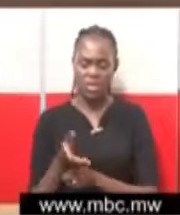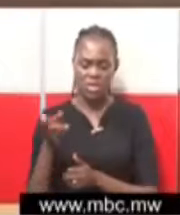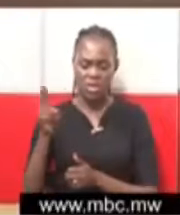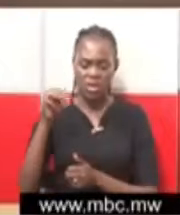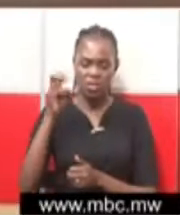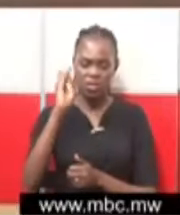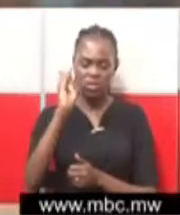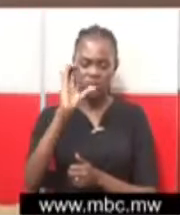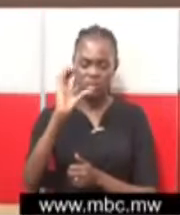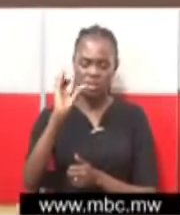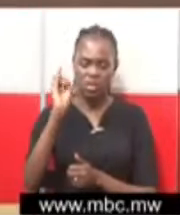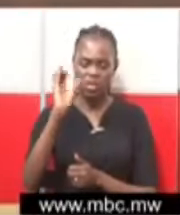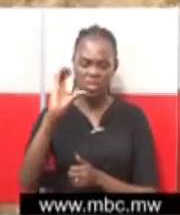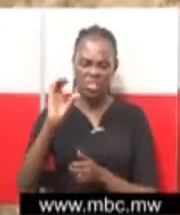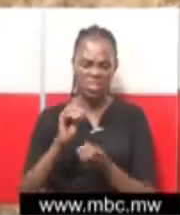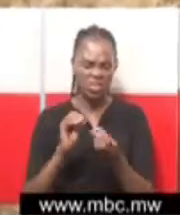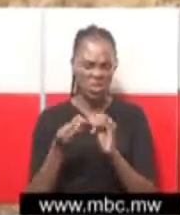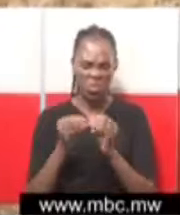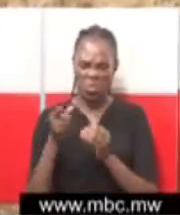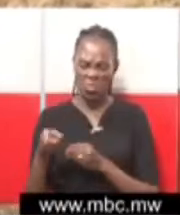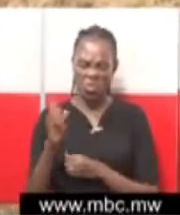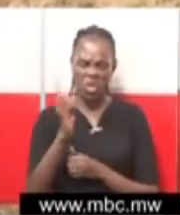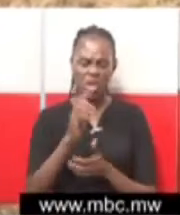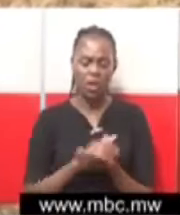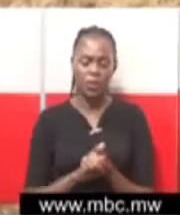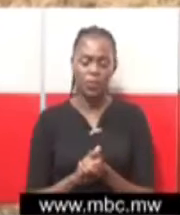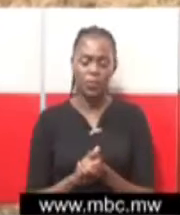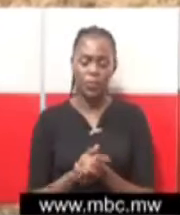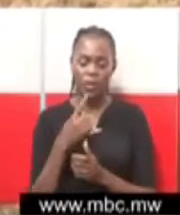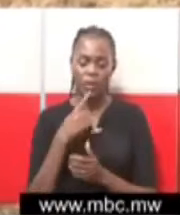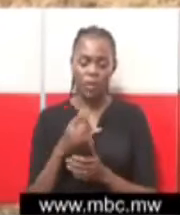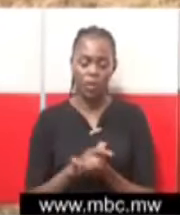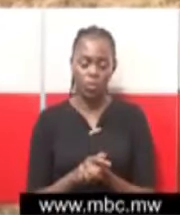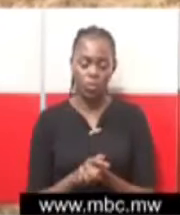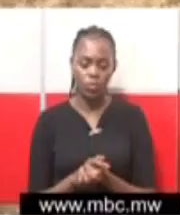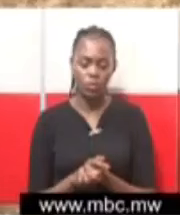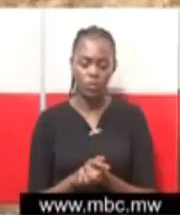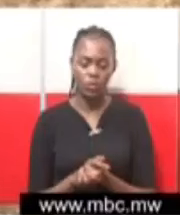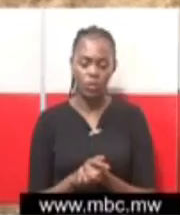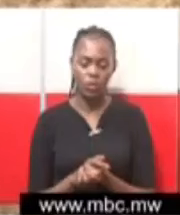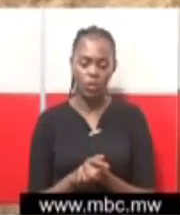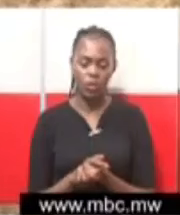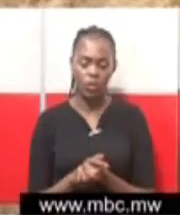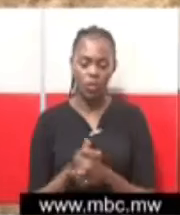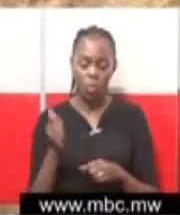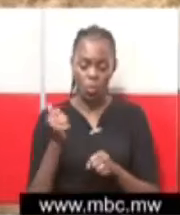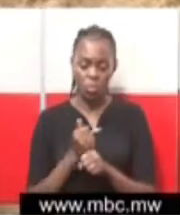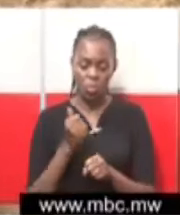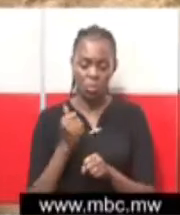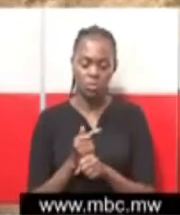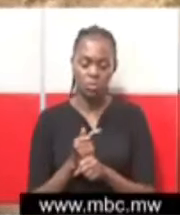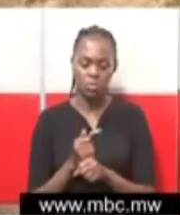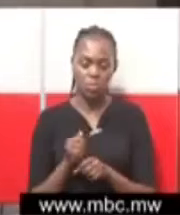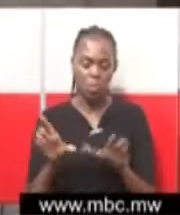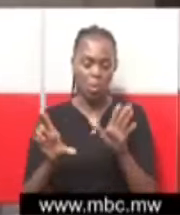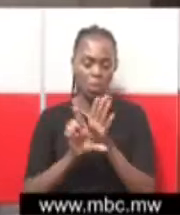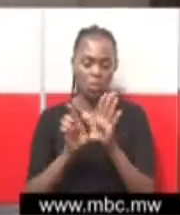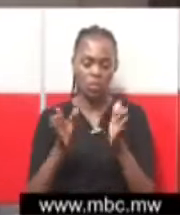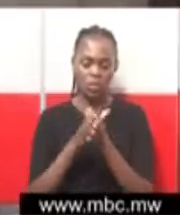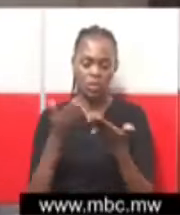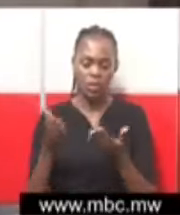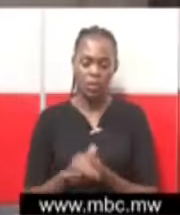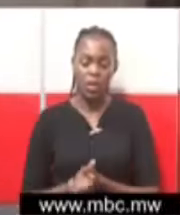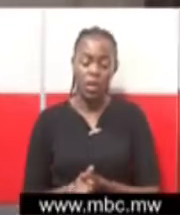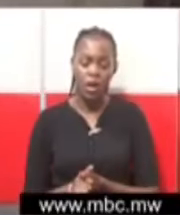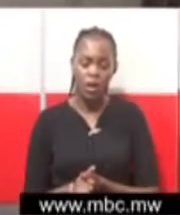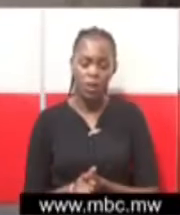King Steel's Malata's project. The council says it also noted defiance to its stop order and compliance orders issued to